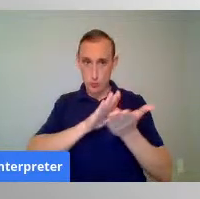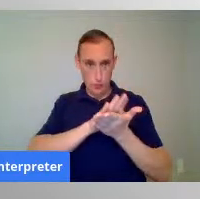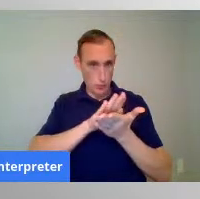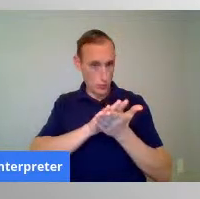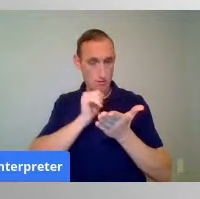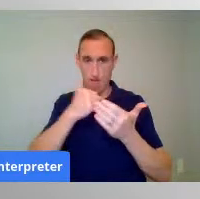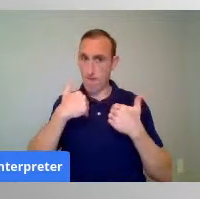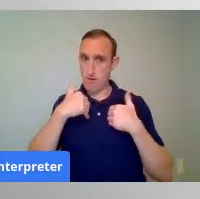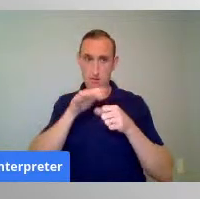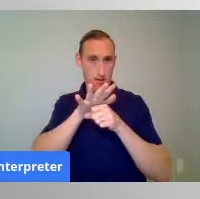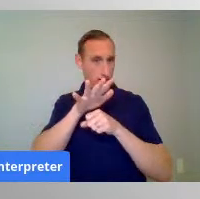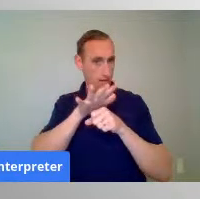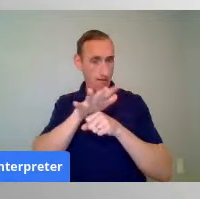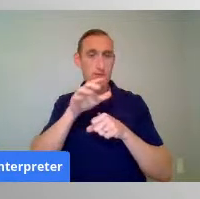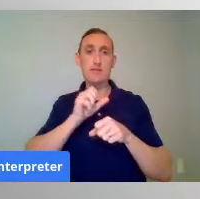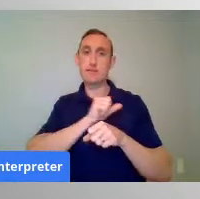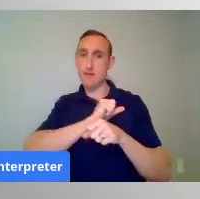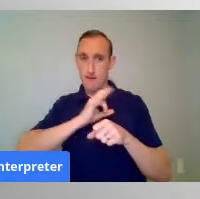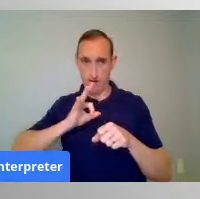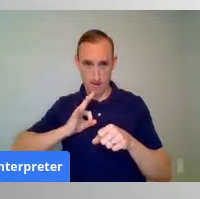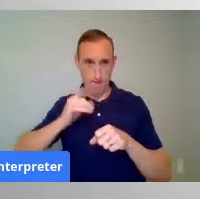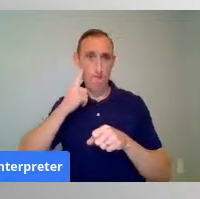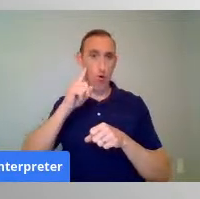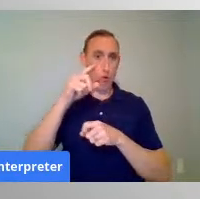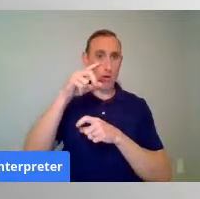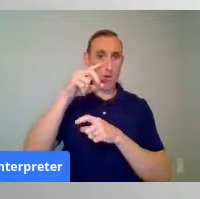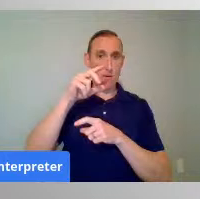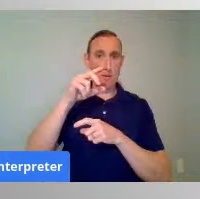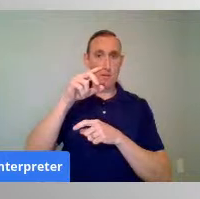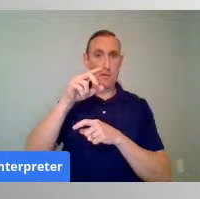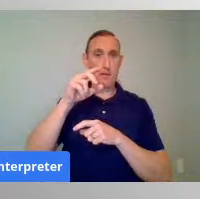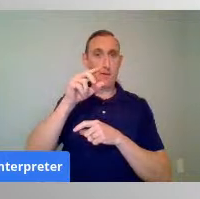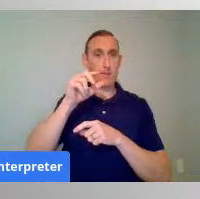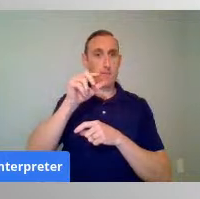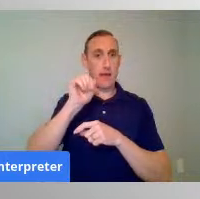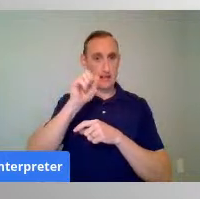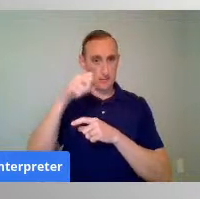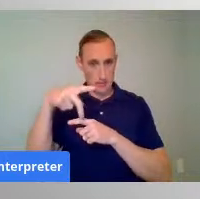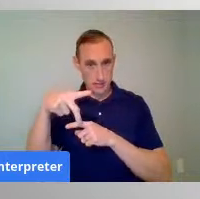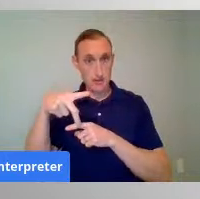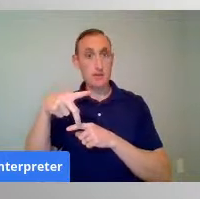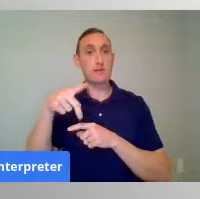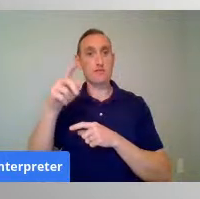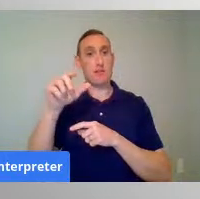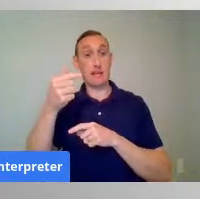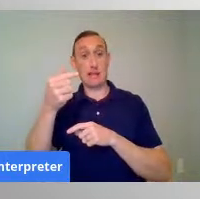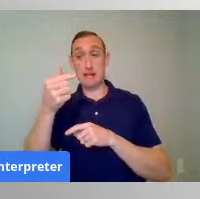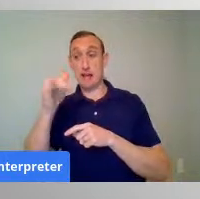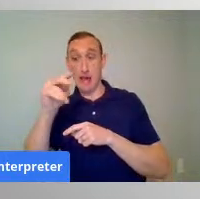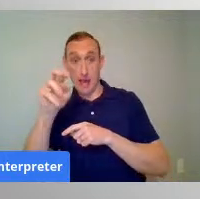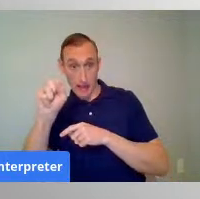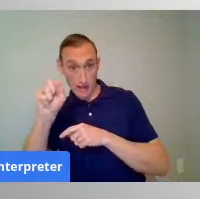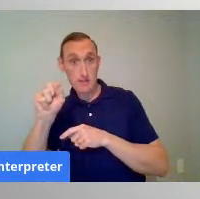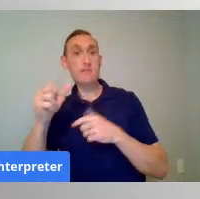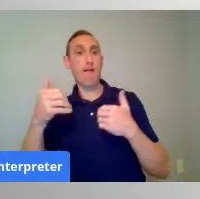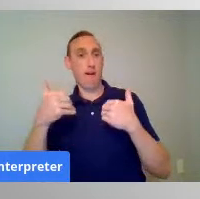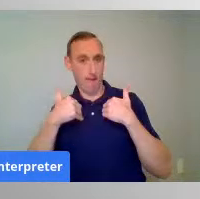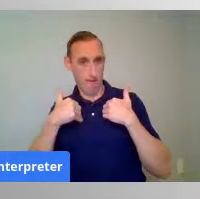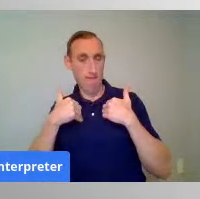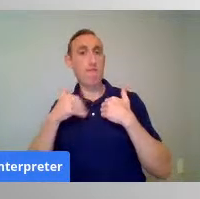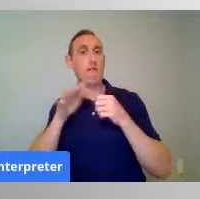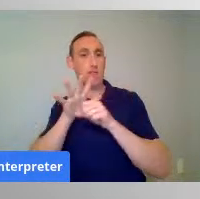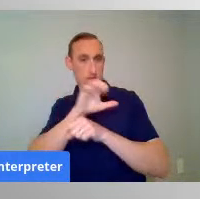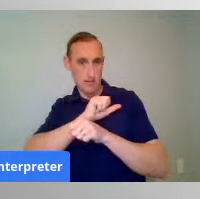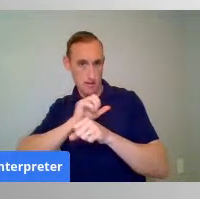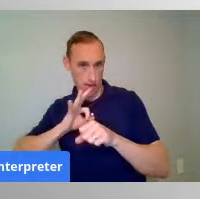staffs. Luckily, a site like Gaines was able to rebuild their program with the support of Leisure Services, but we still have other schools